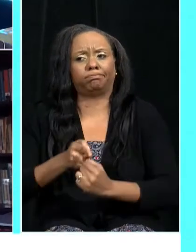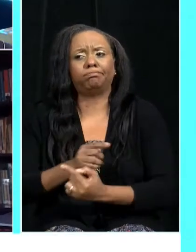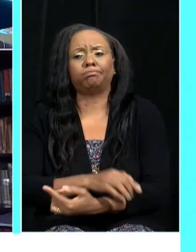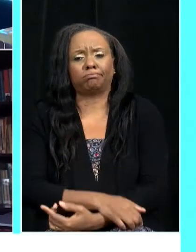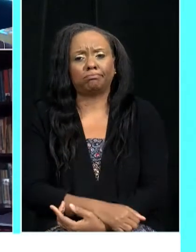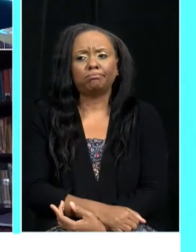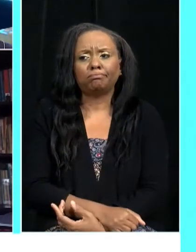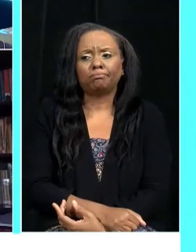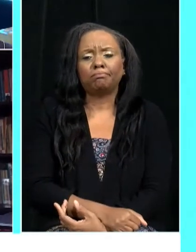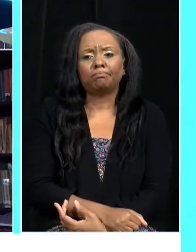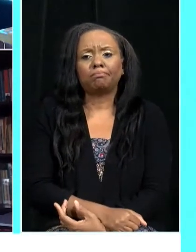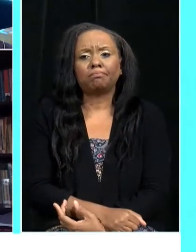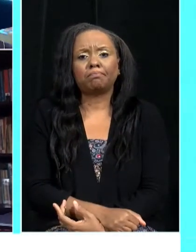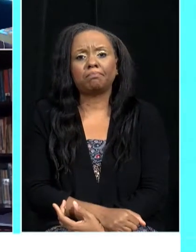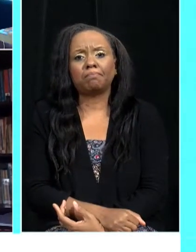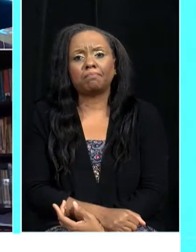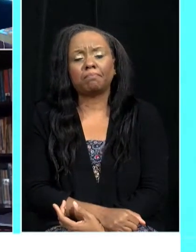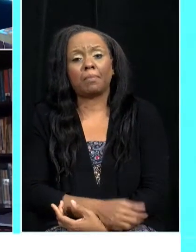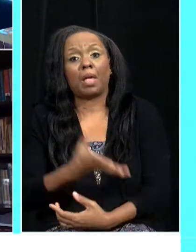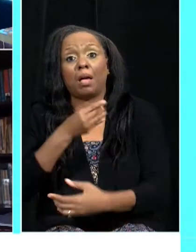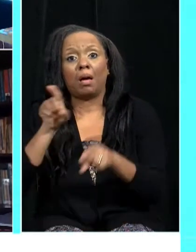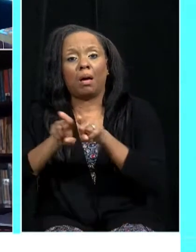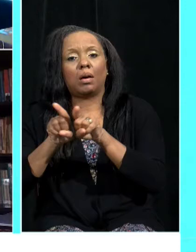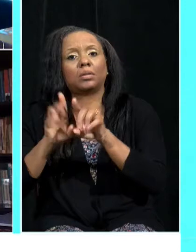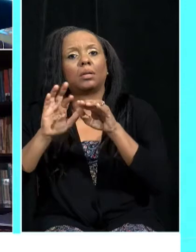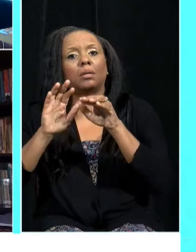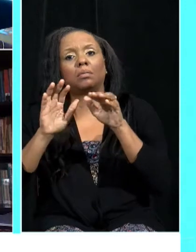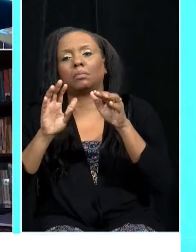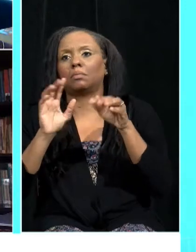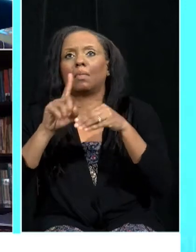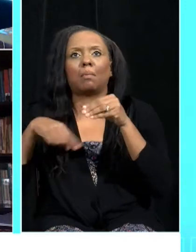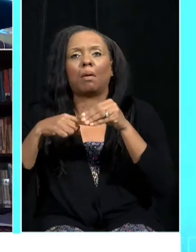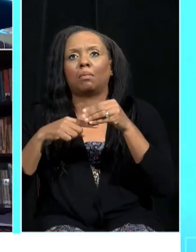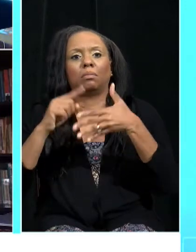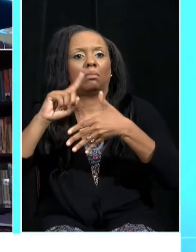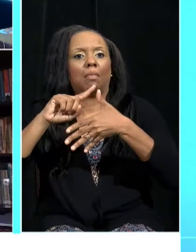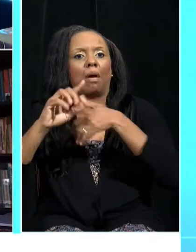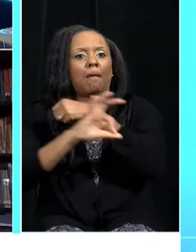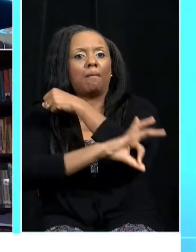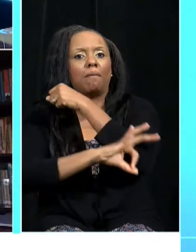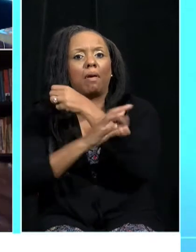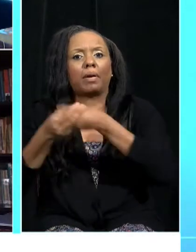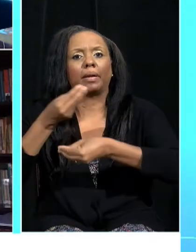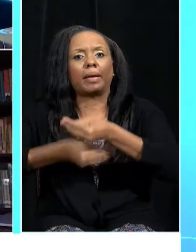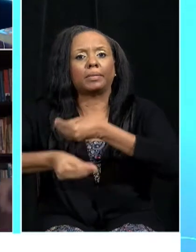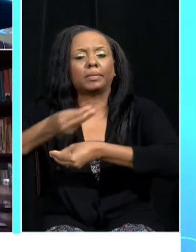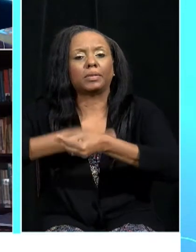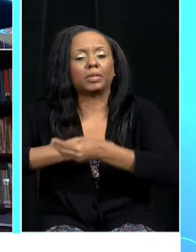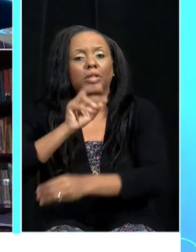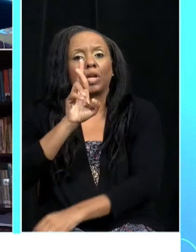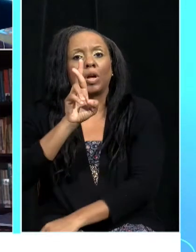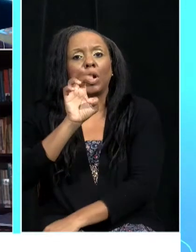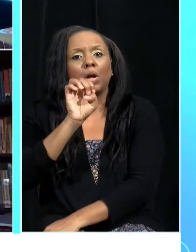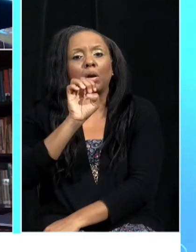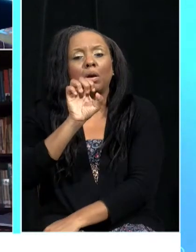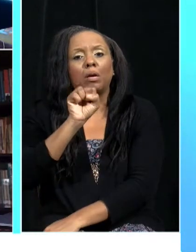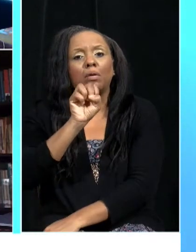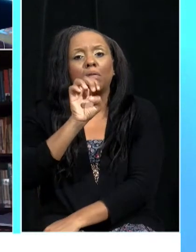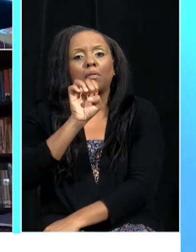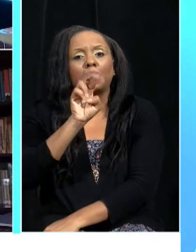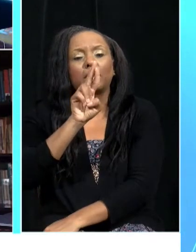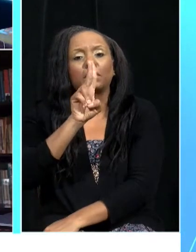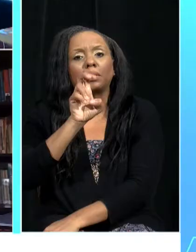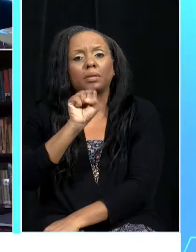or revised. So in terms of foreign exchange reserves, that's a major target. I think the government has met and